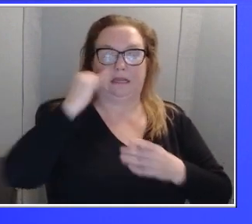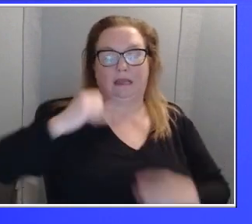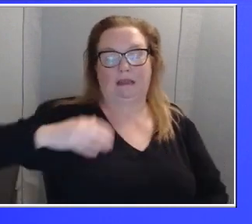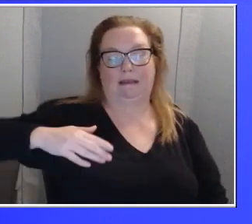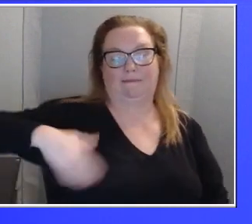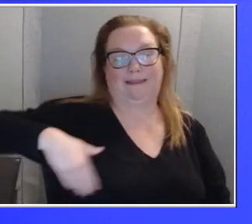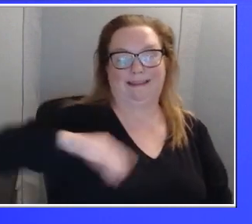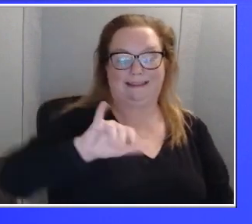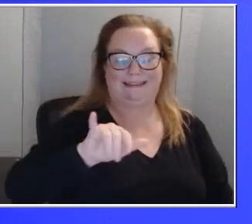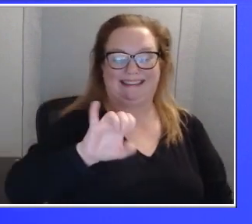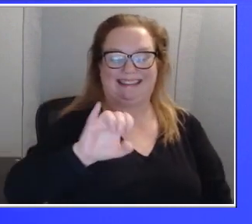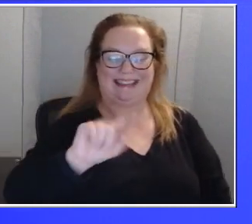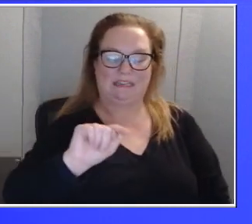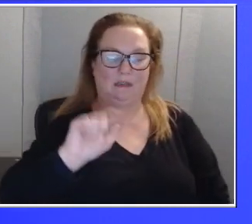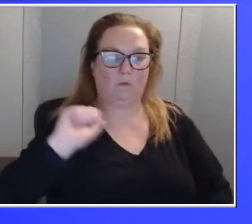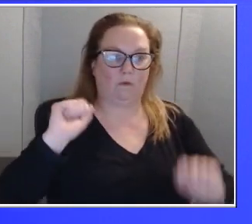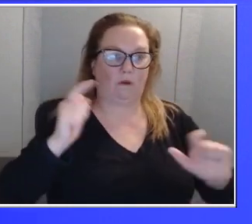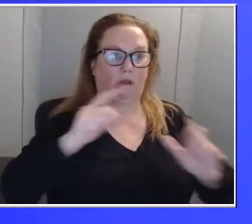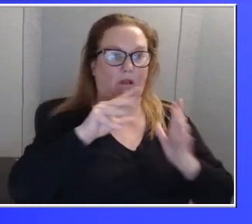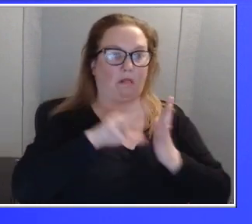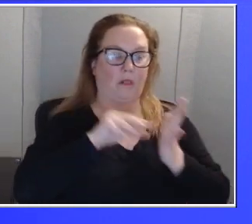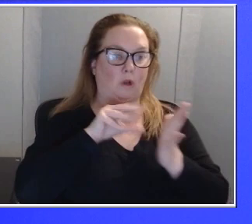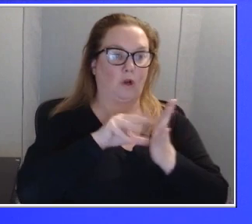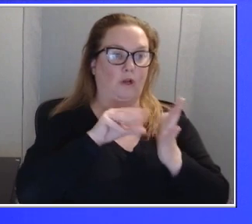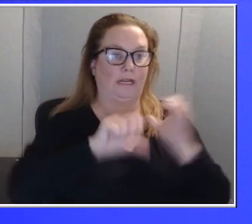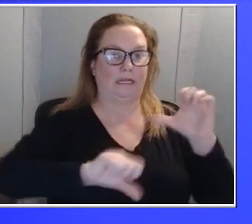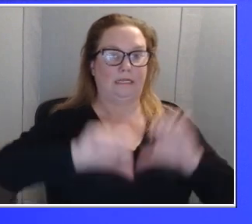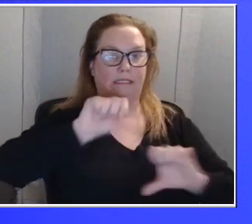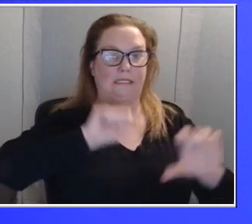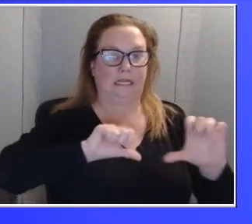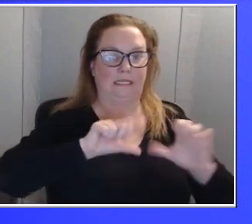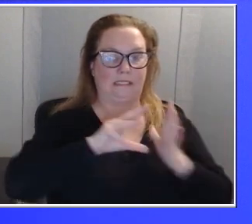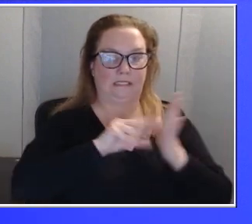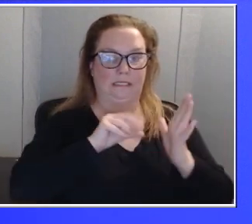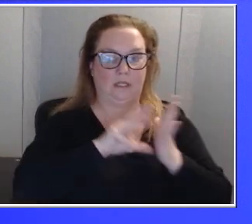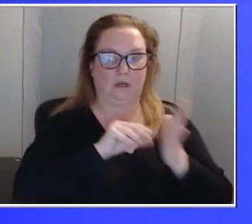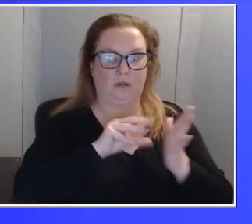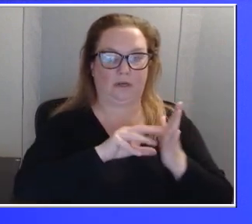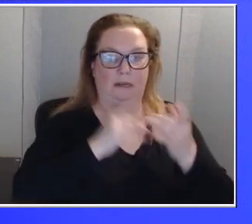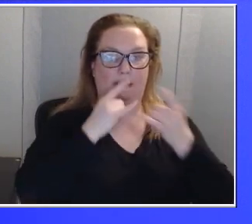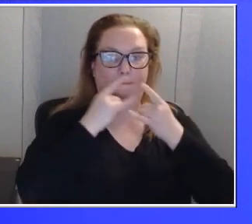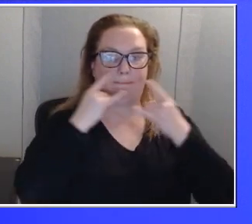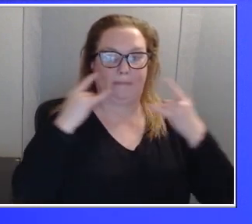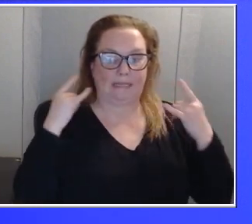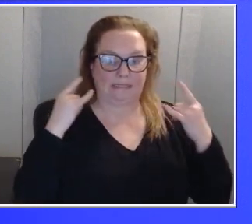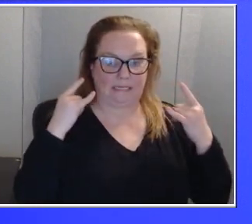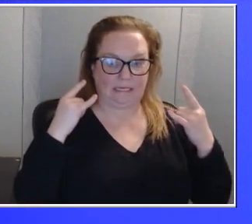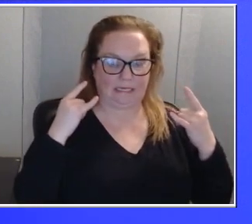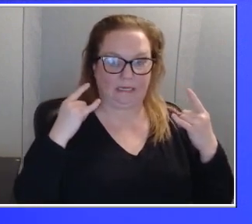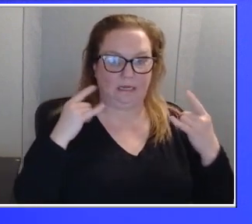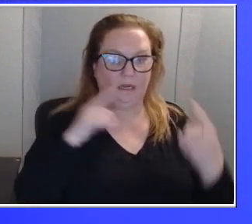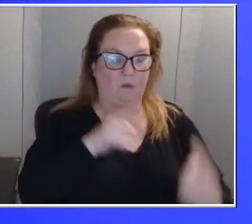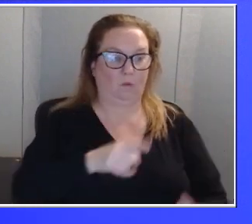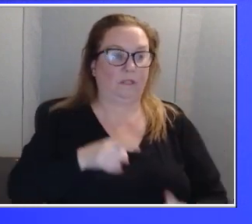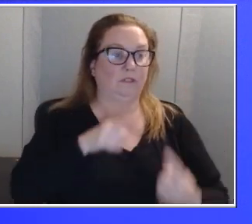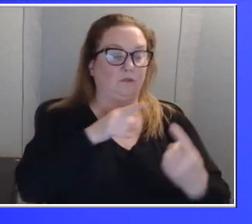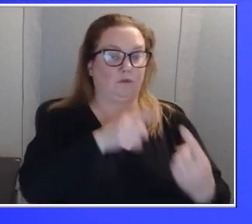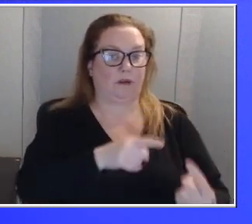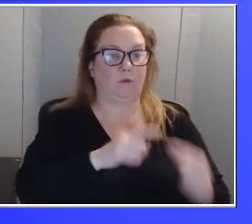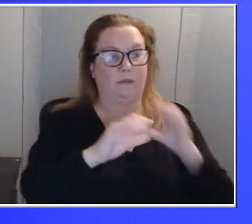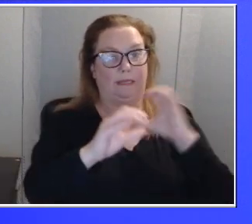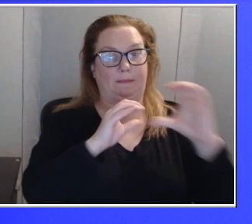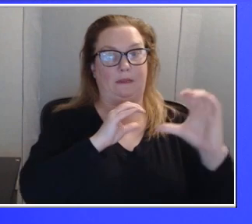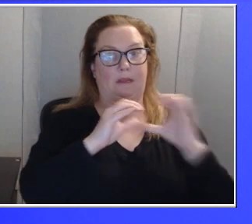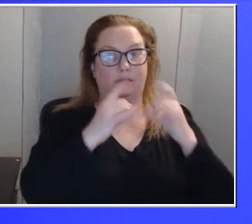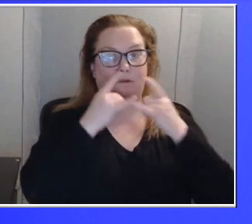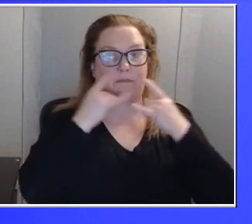we are all on a path of learning, and science is too. So masking, I think we struggled with some of the communication around